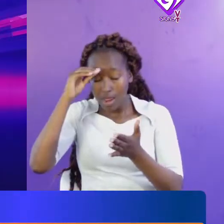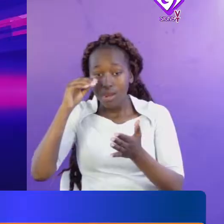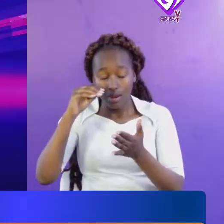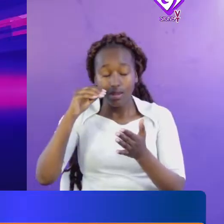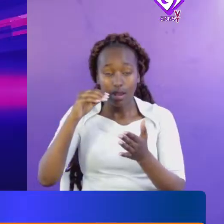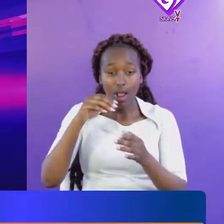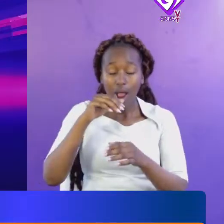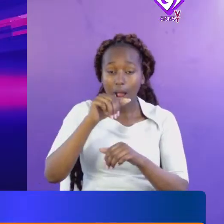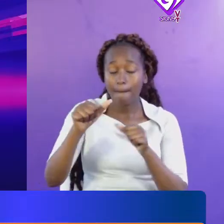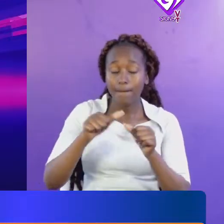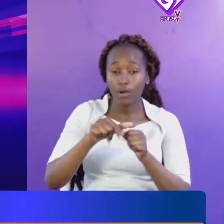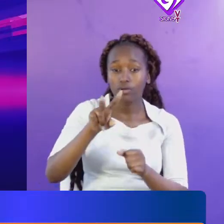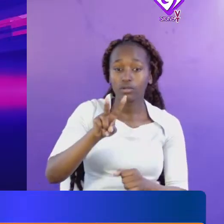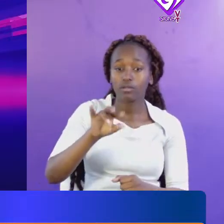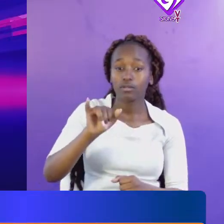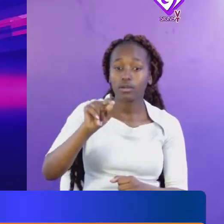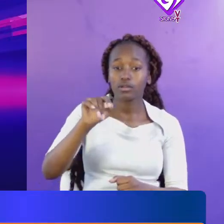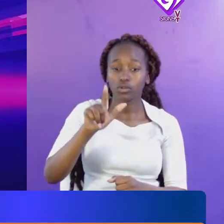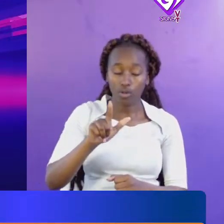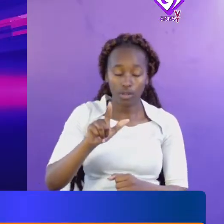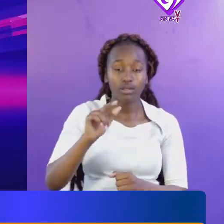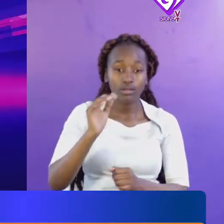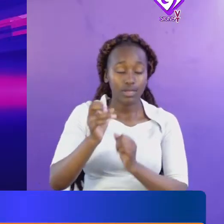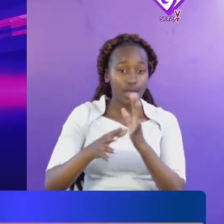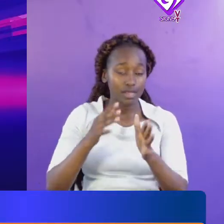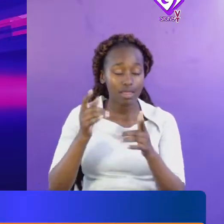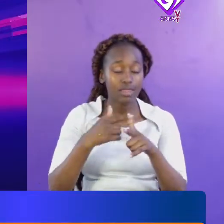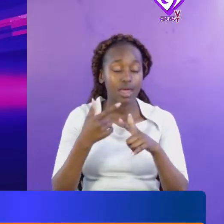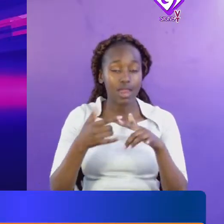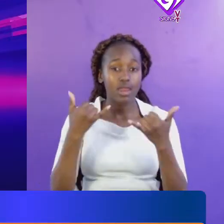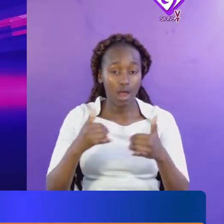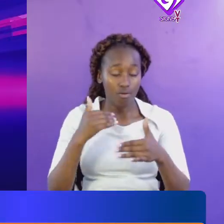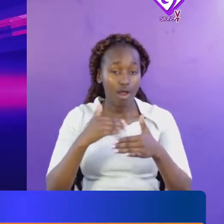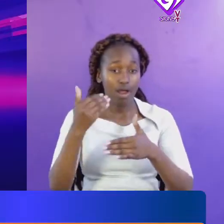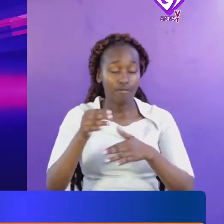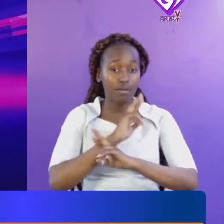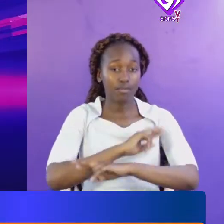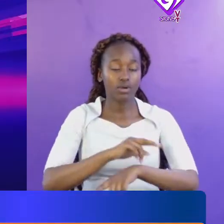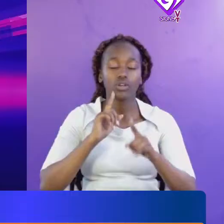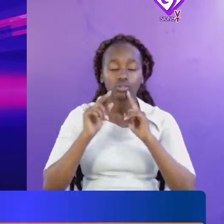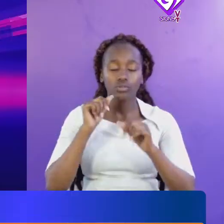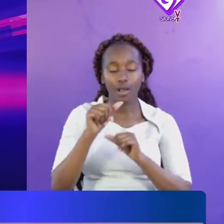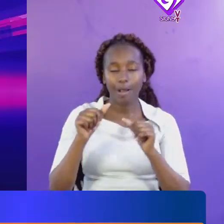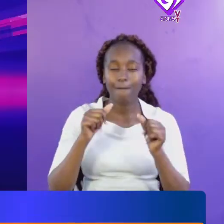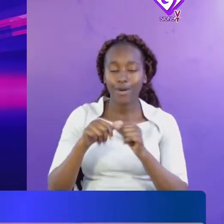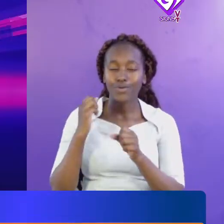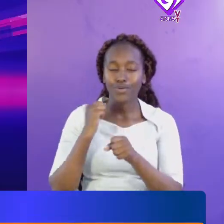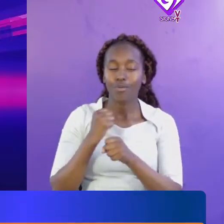are doing. And when we come back from the break, we're going to be knowing exactly what do they train about